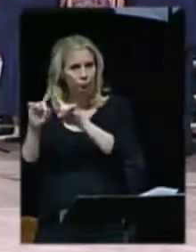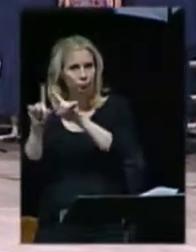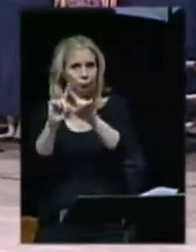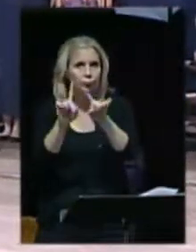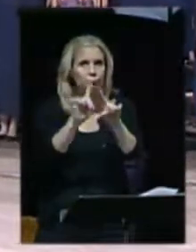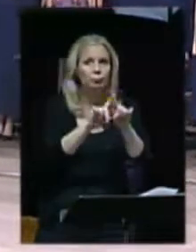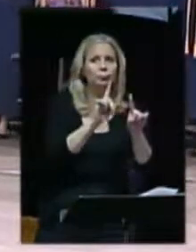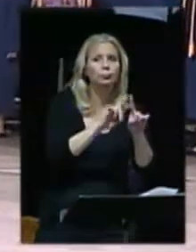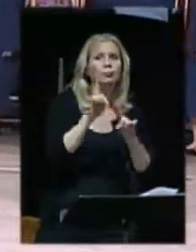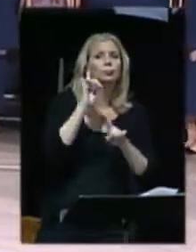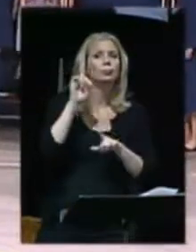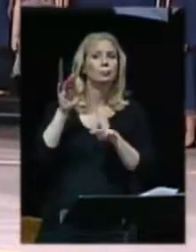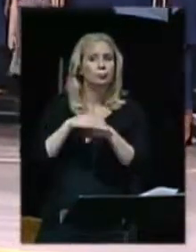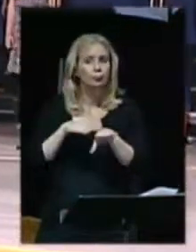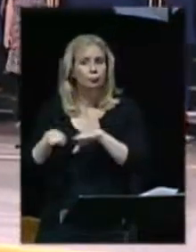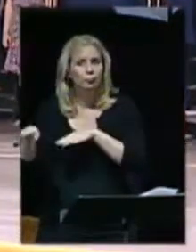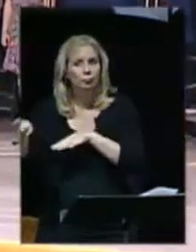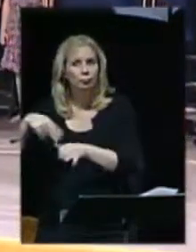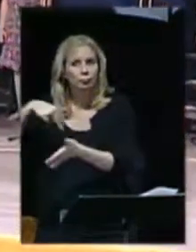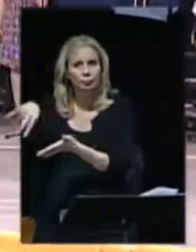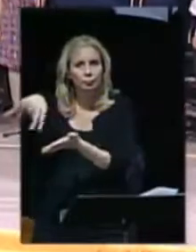And the glitter, glitter, glitter,